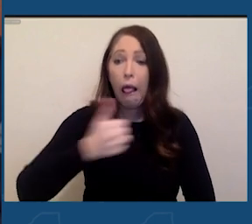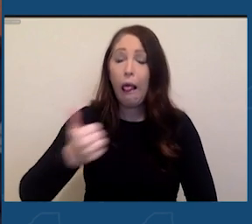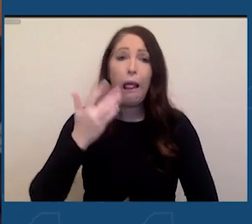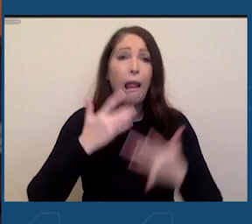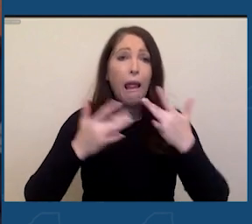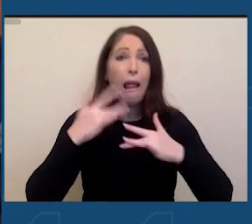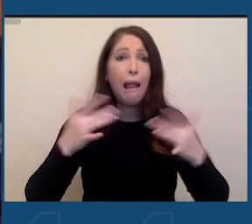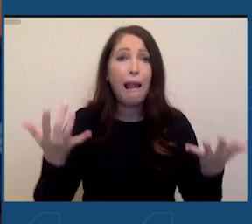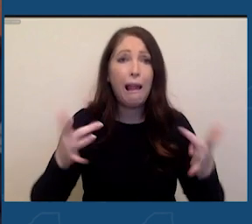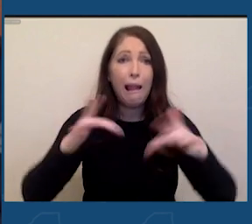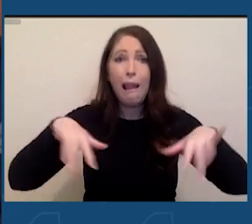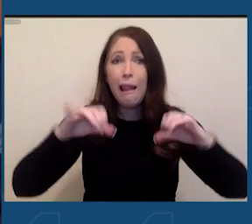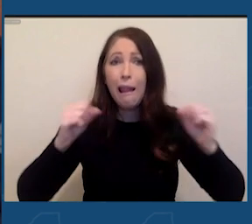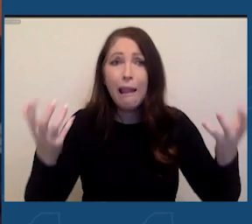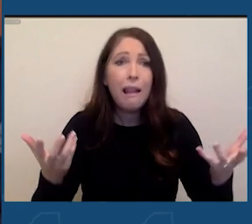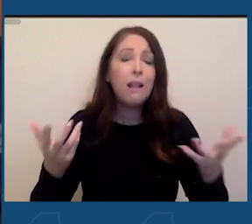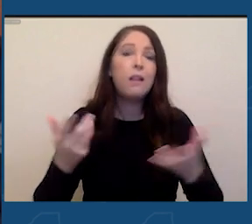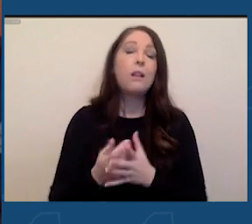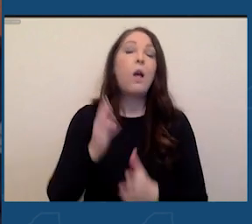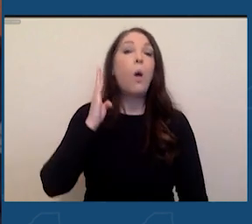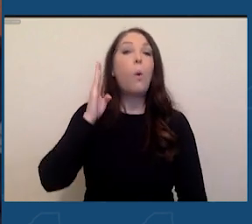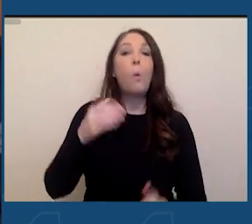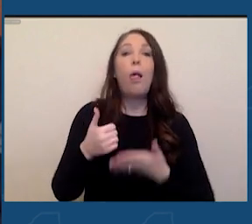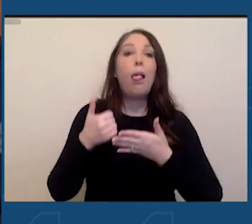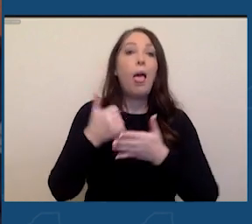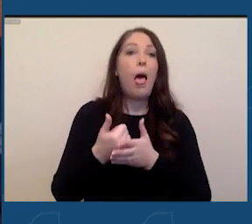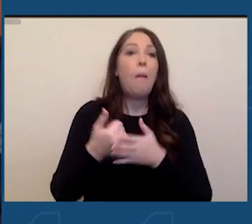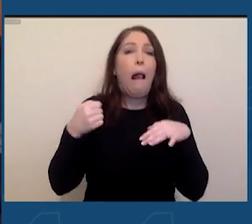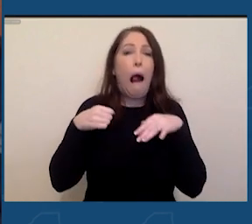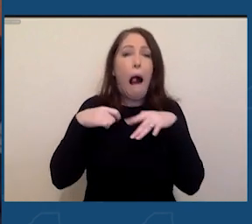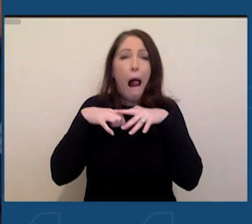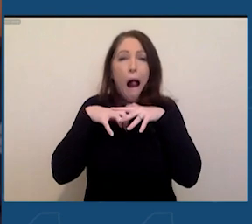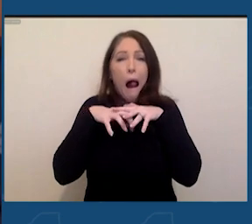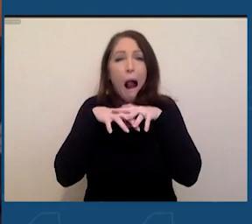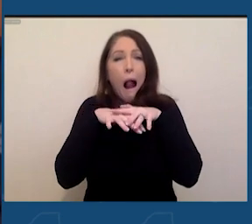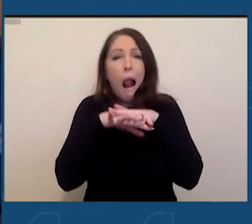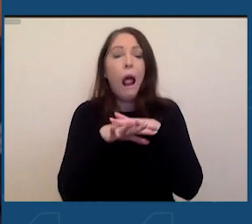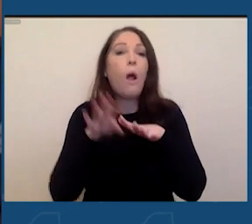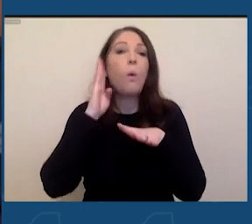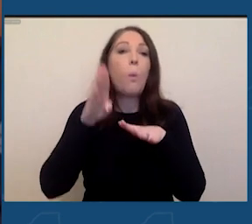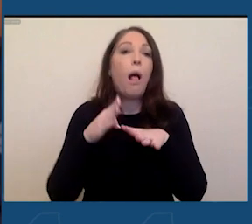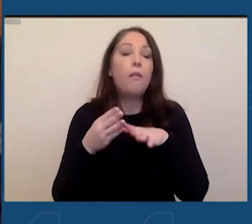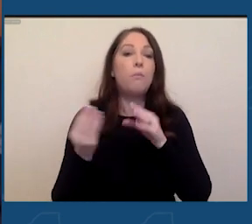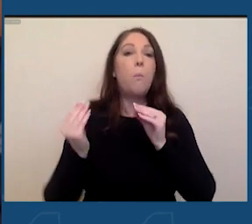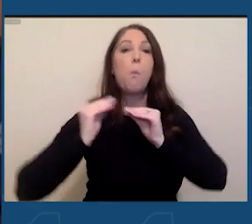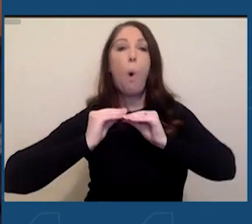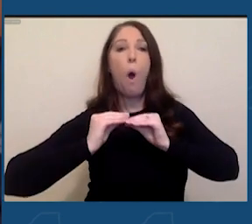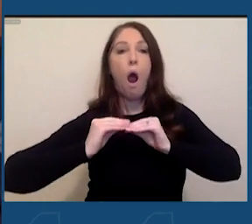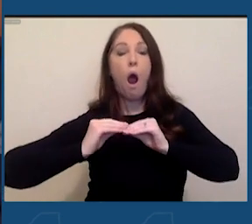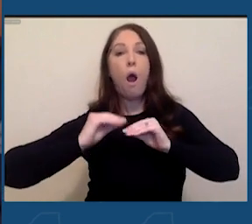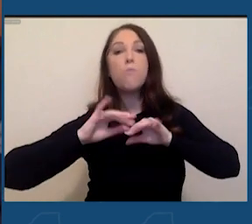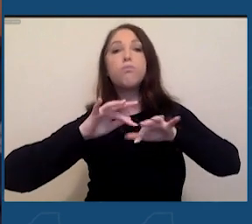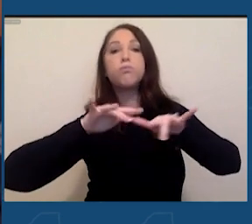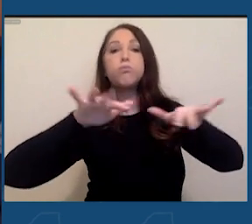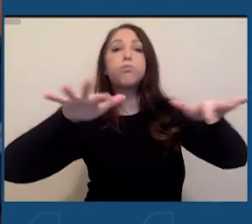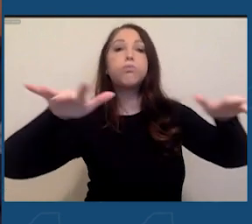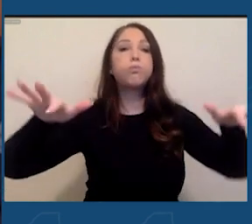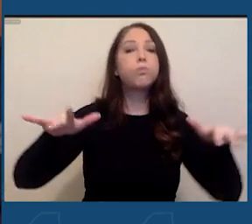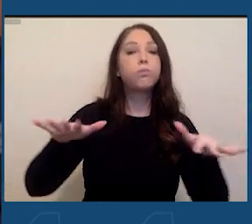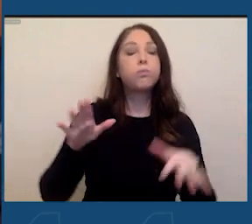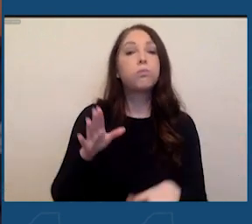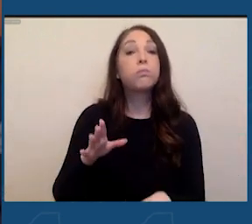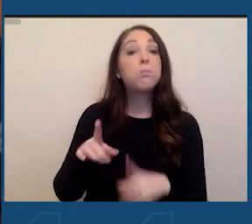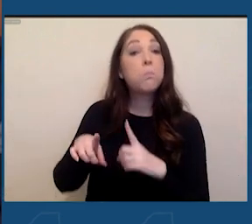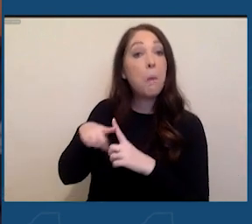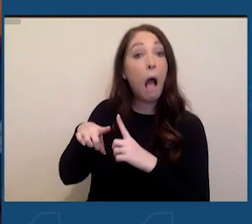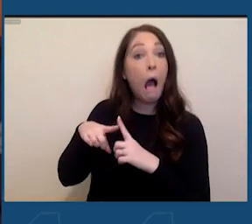the overcrowding of one of the most overcrowded lines in the nation, the Lexington Avenue line. But it will connect